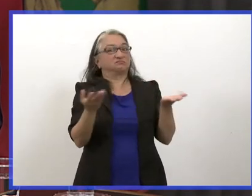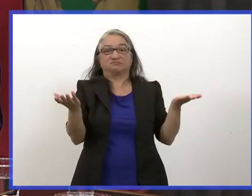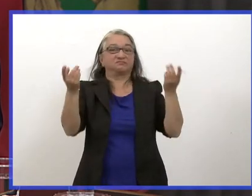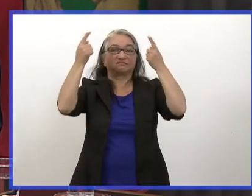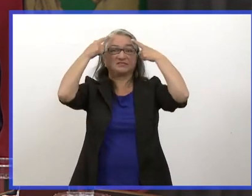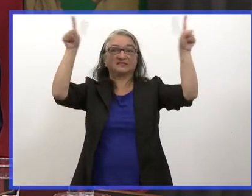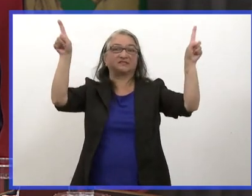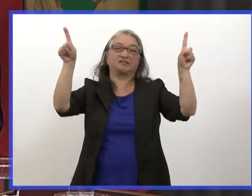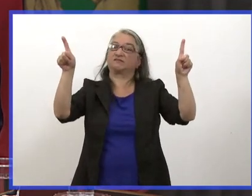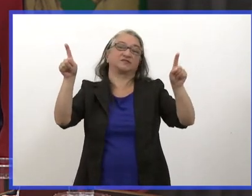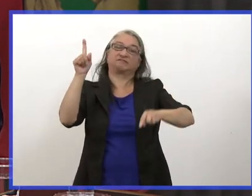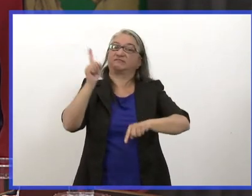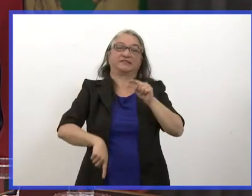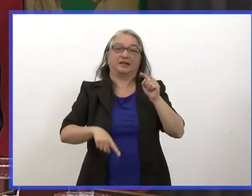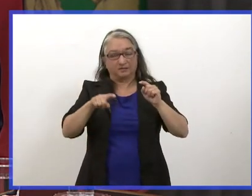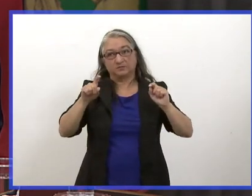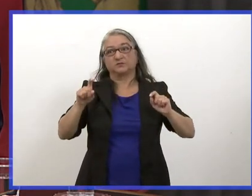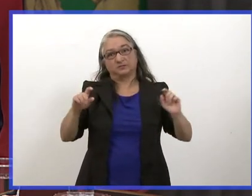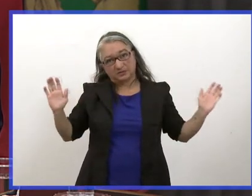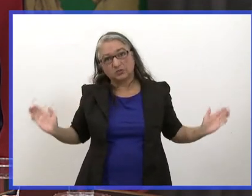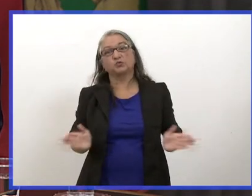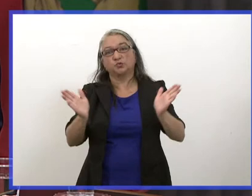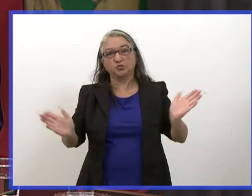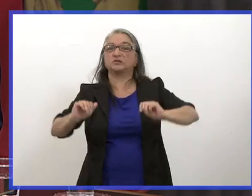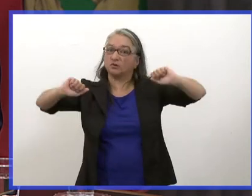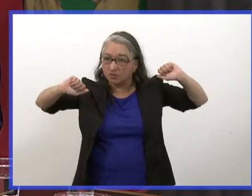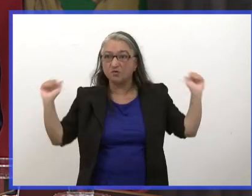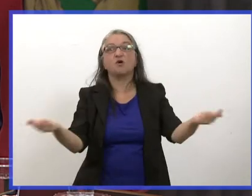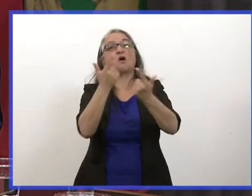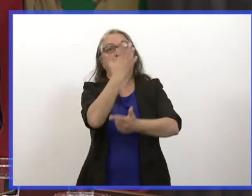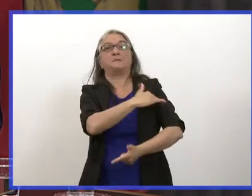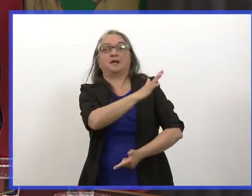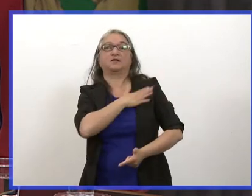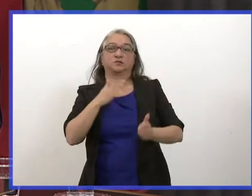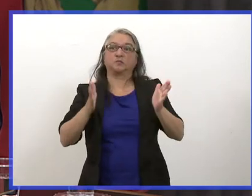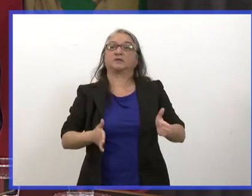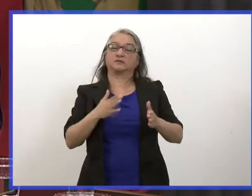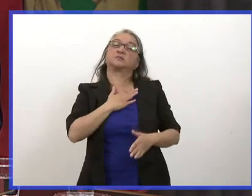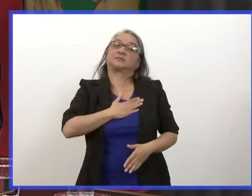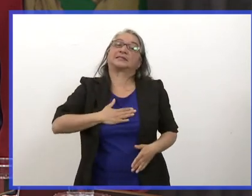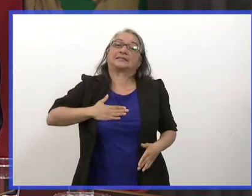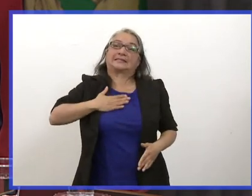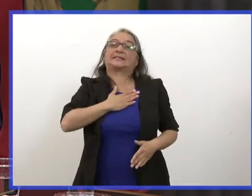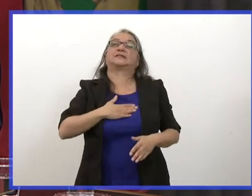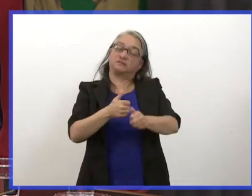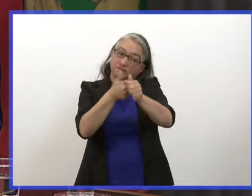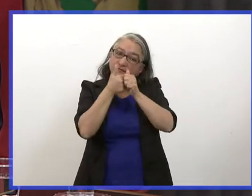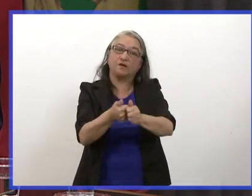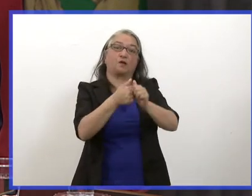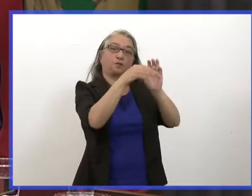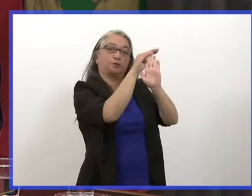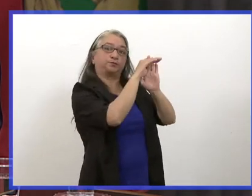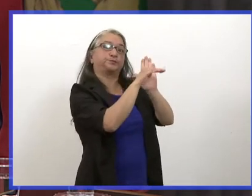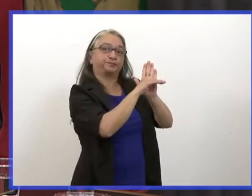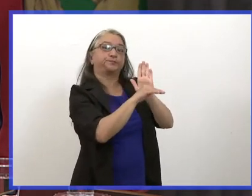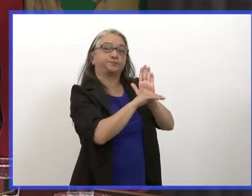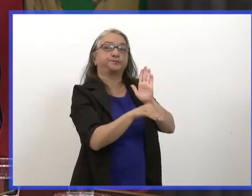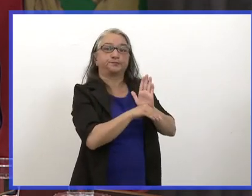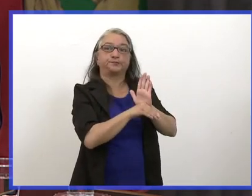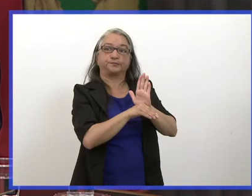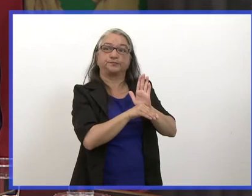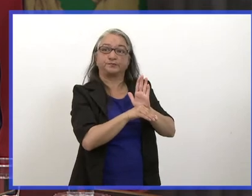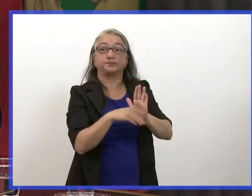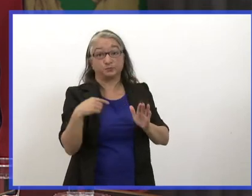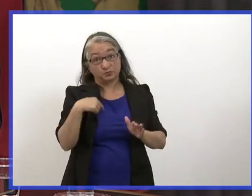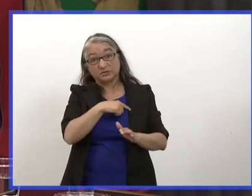encourage all Manitobans to make sure they do the right thing here and abide by these measures so that we can do what we've done before, bend that COVID